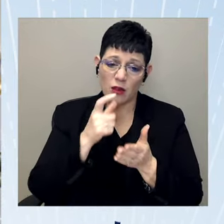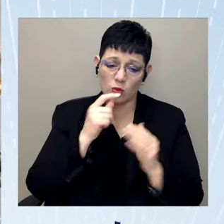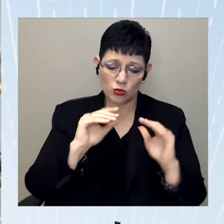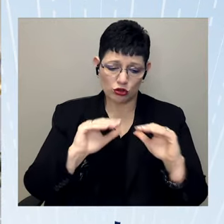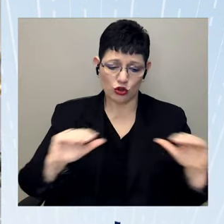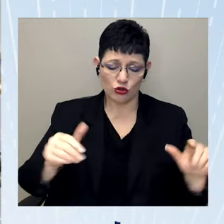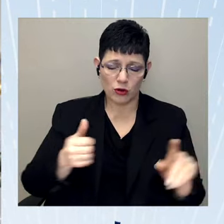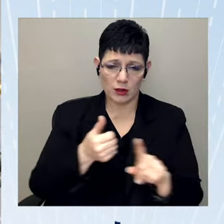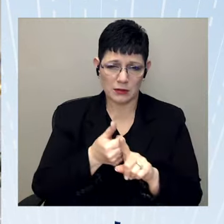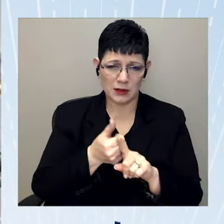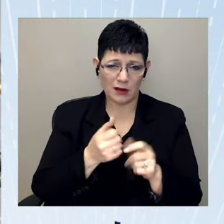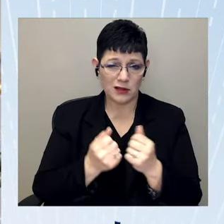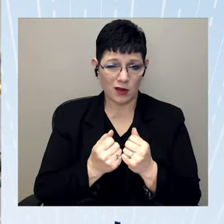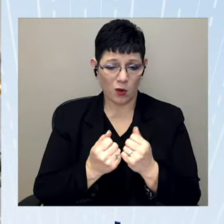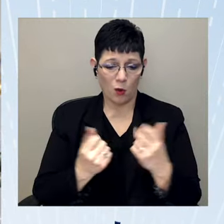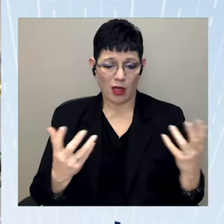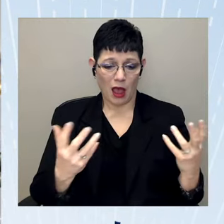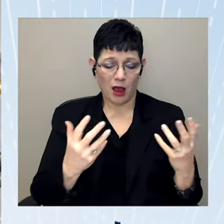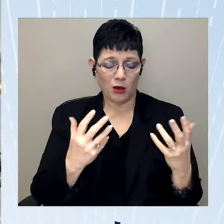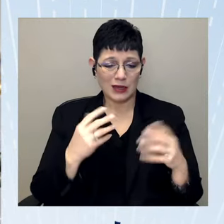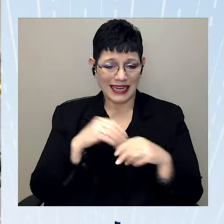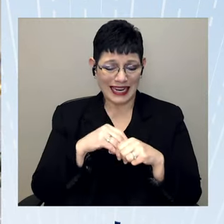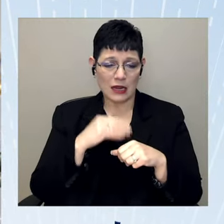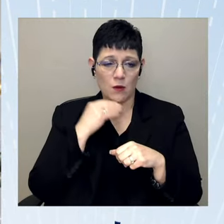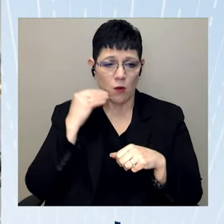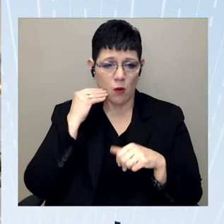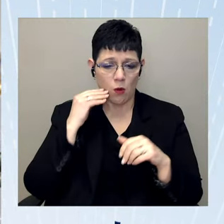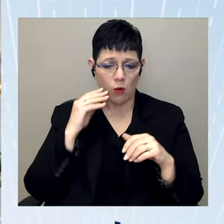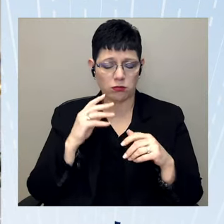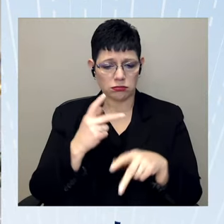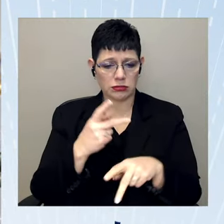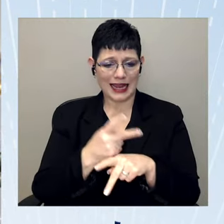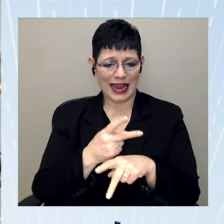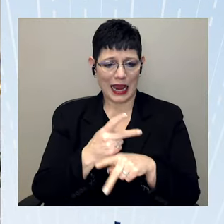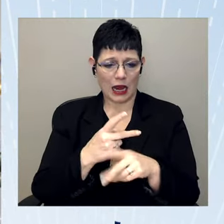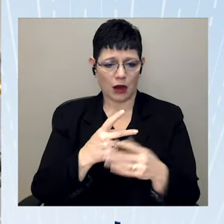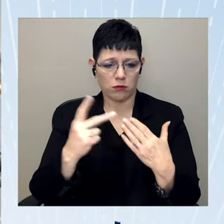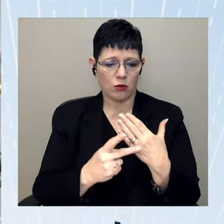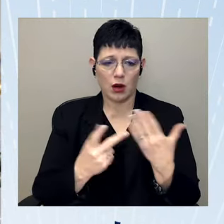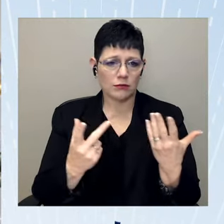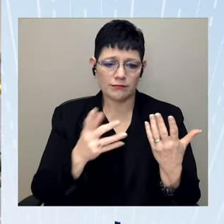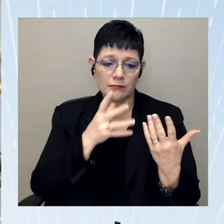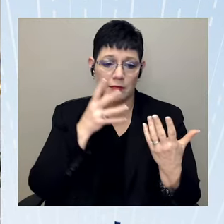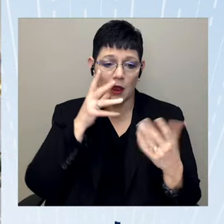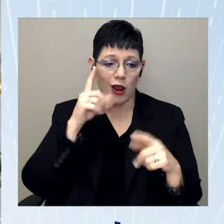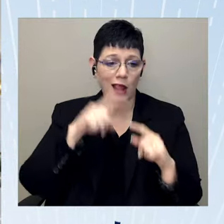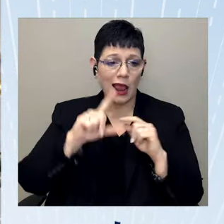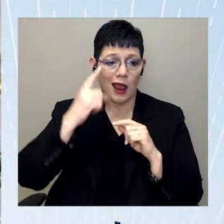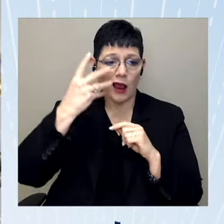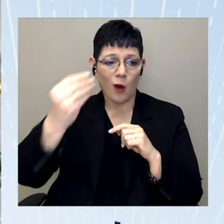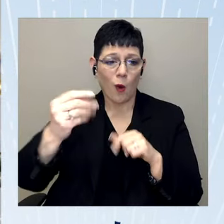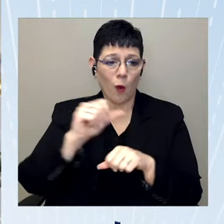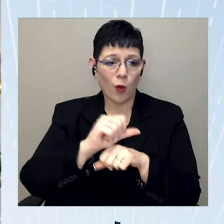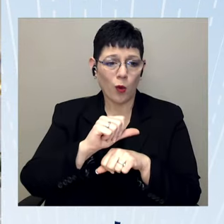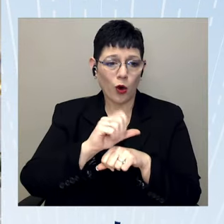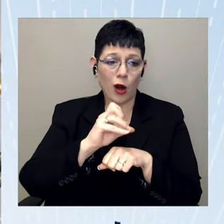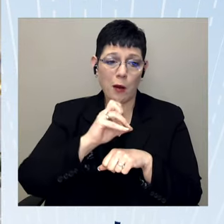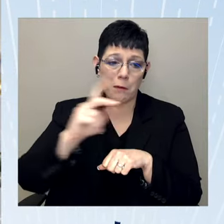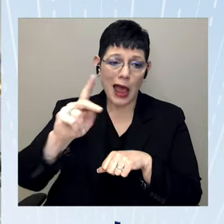Without in-home family child care providers, parents cannot return to work, or they must pay out of